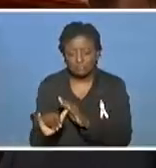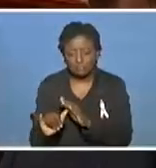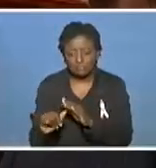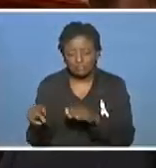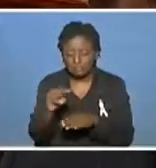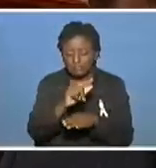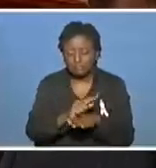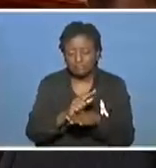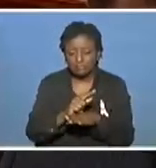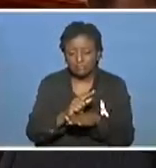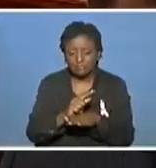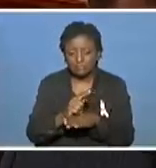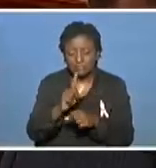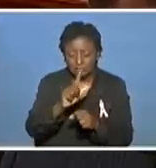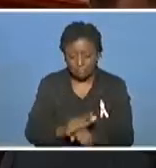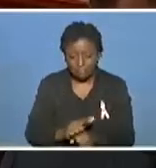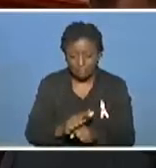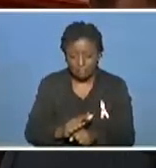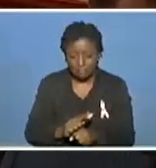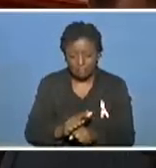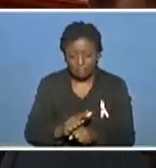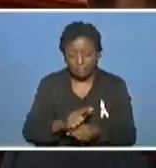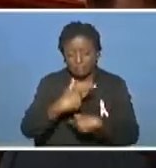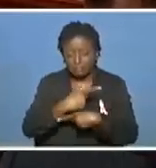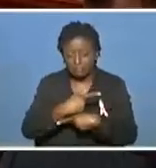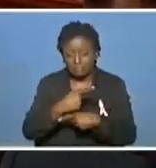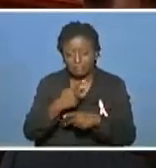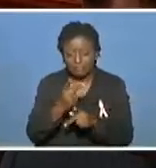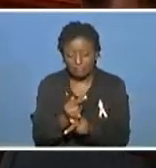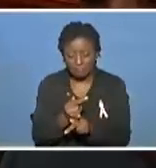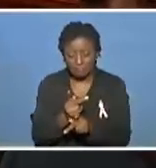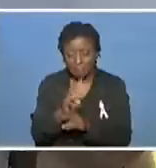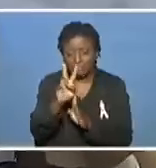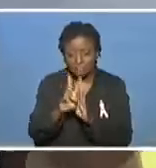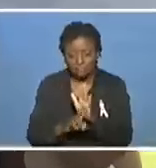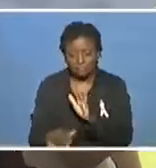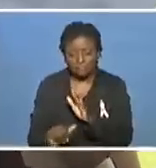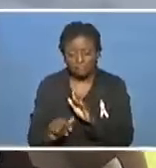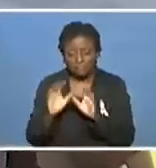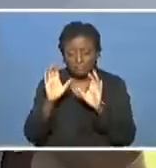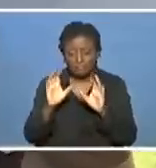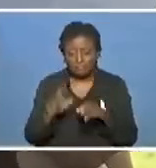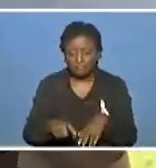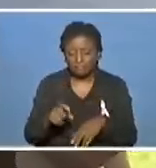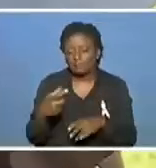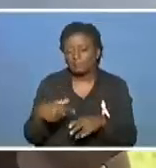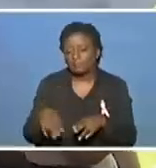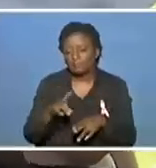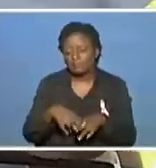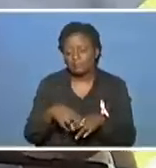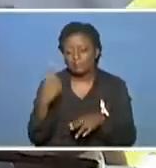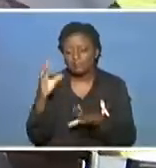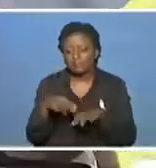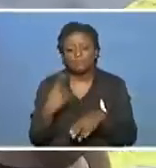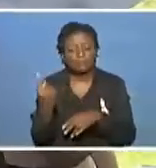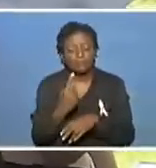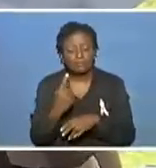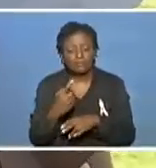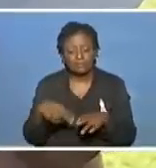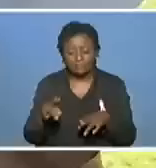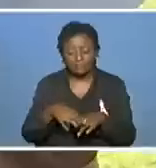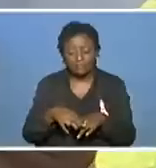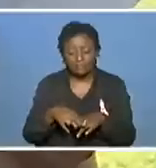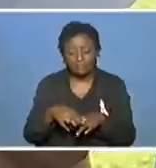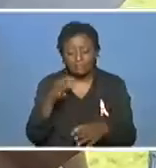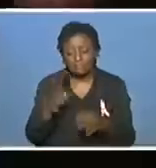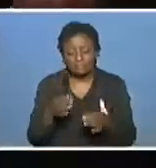labor productivity must increase, and it can only increase by us continuing to offer opportunities for workers to upgrade